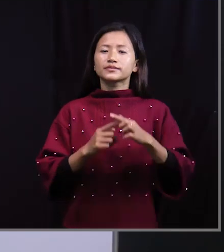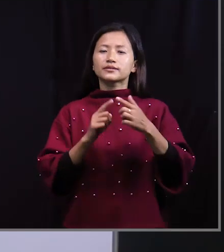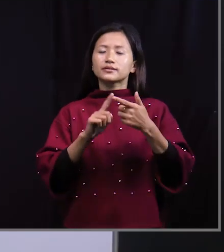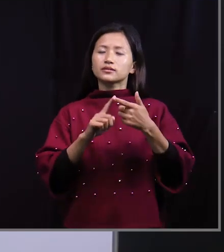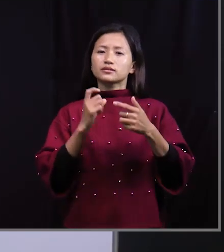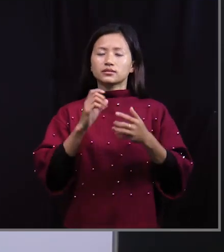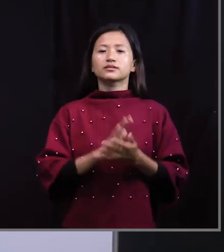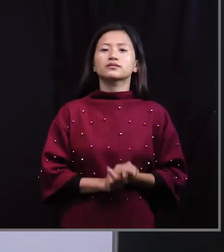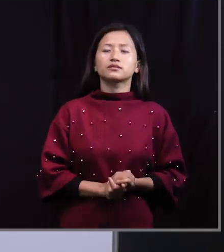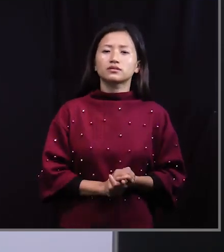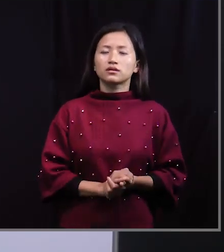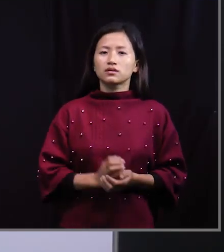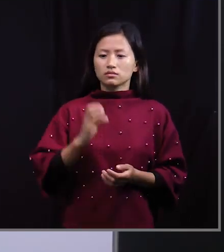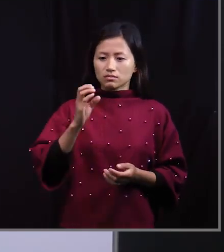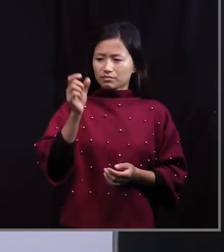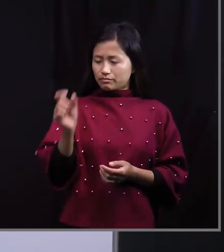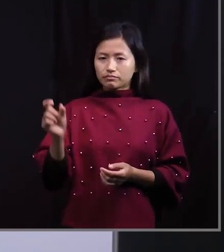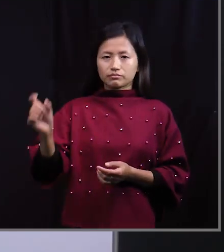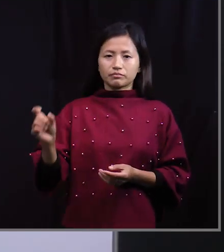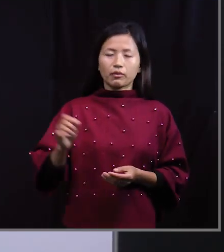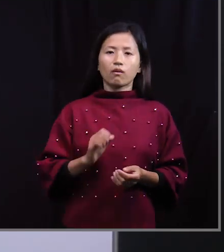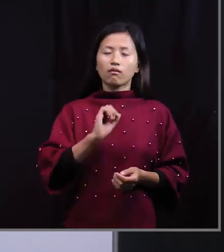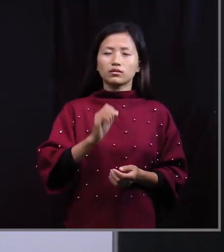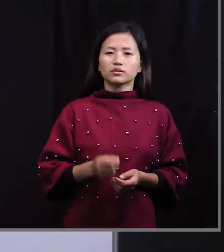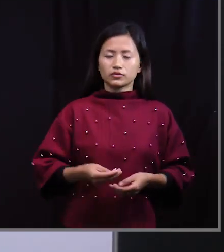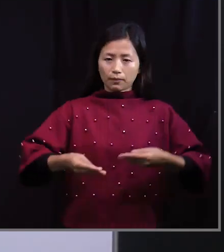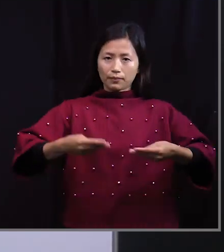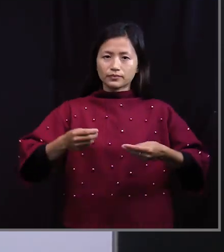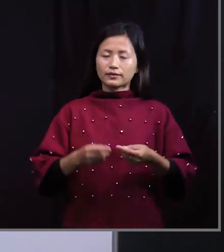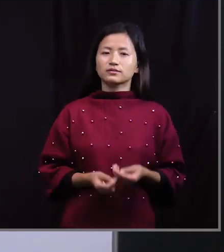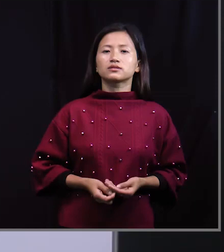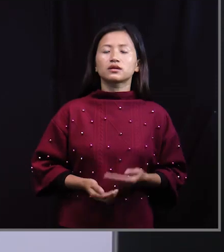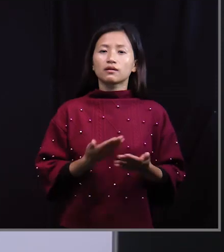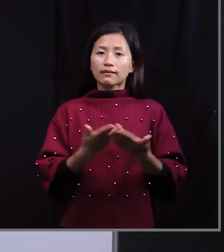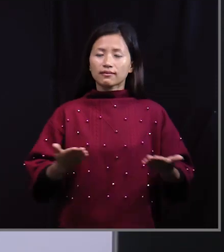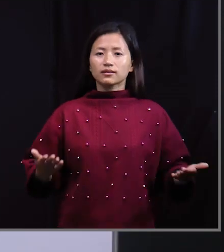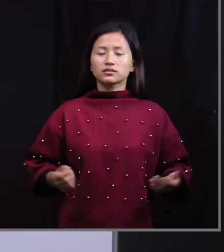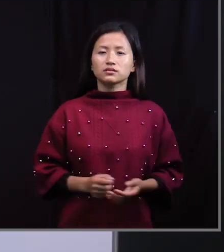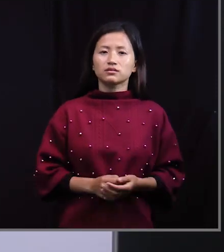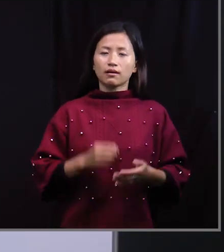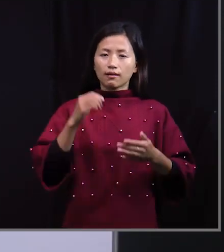technologies and those things. Customers are, you all know, consumers of your product. Intermediaries are those